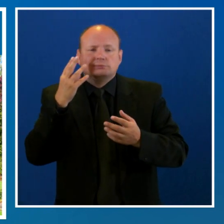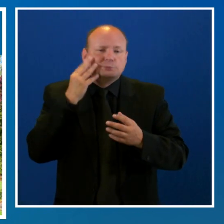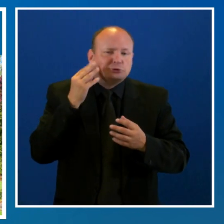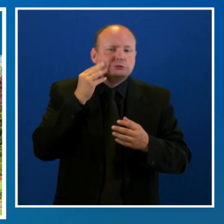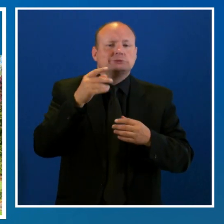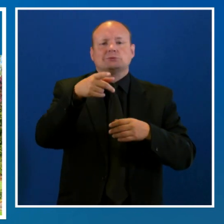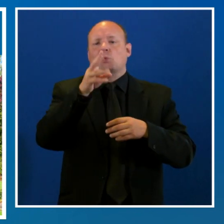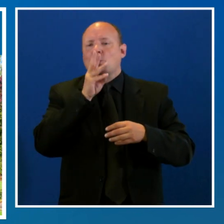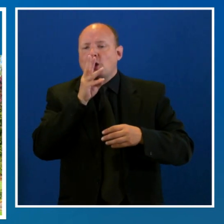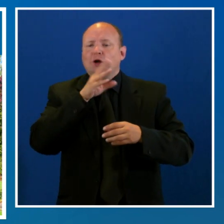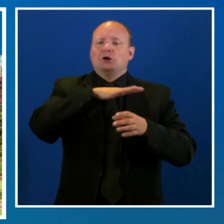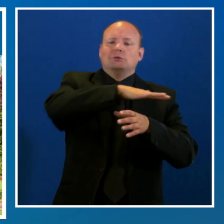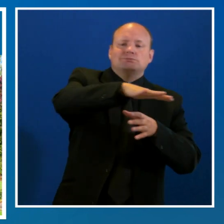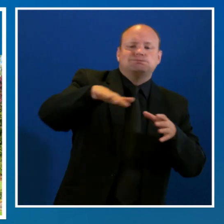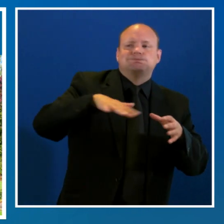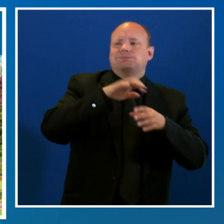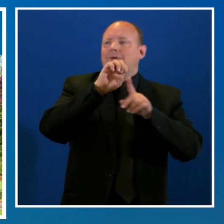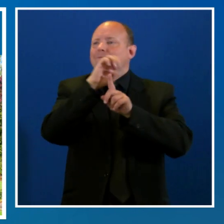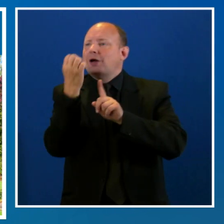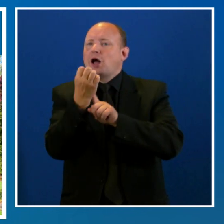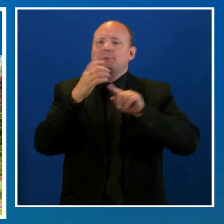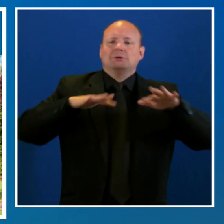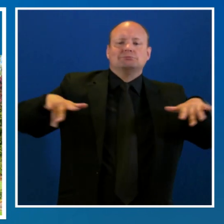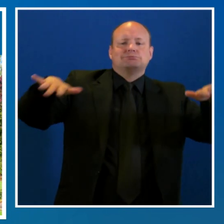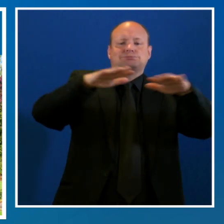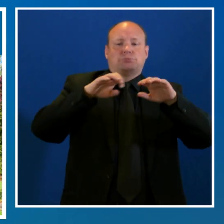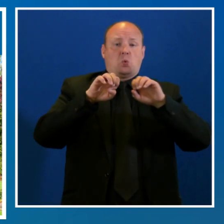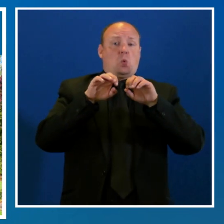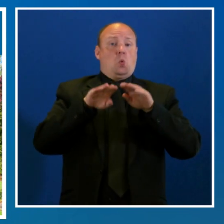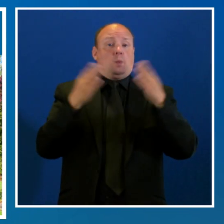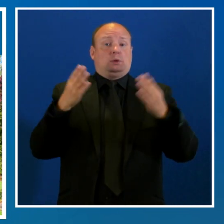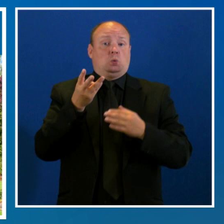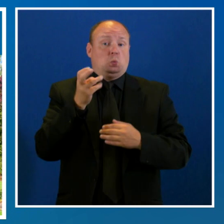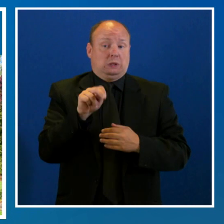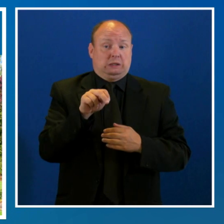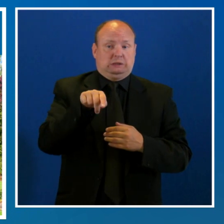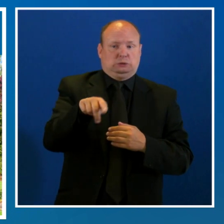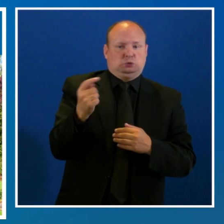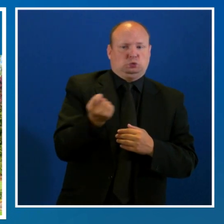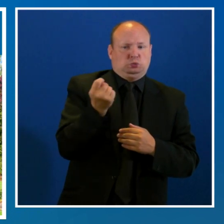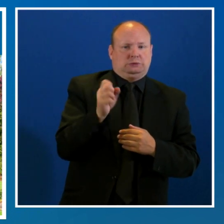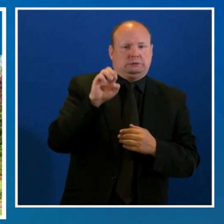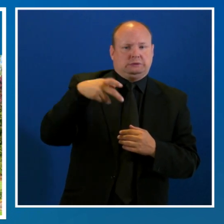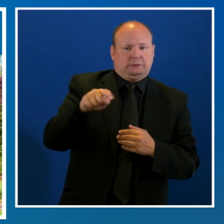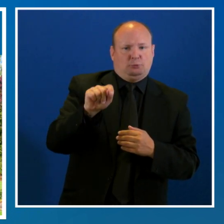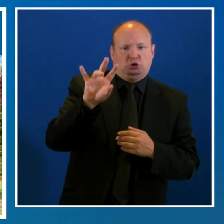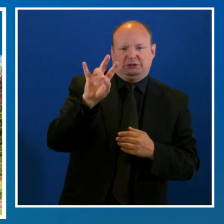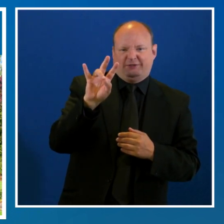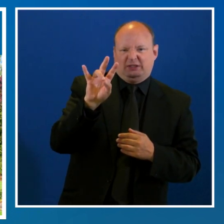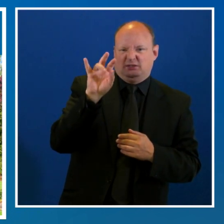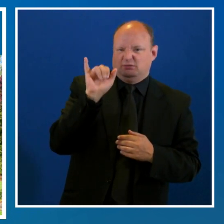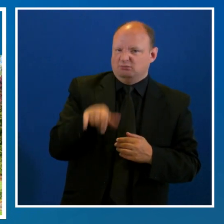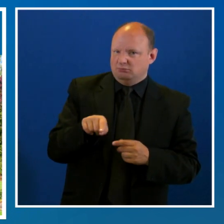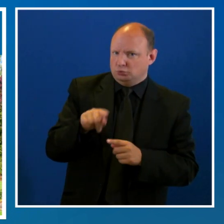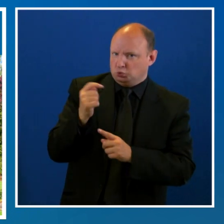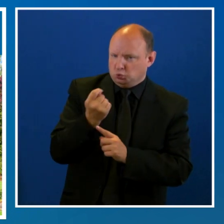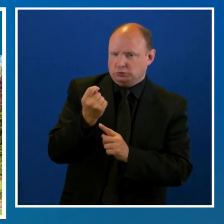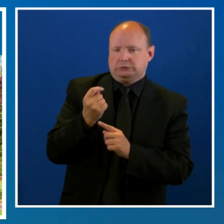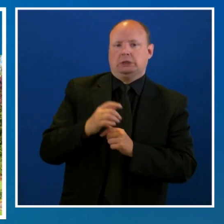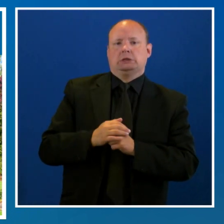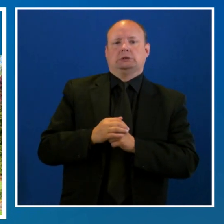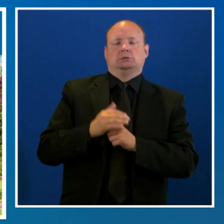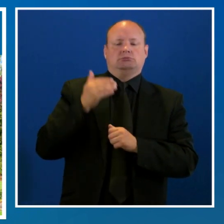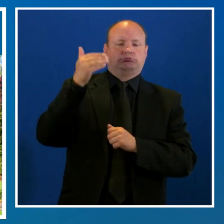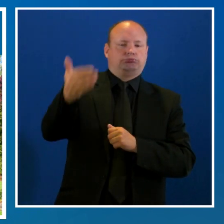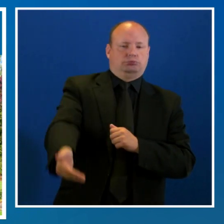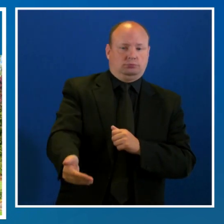environment, will reopen to the public starting Tuesday, September 7th. Watch for more